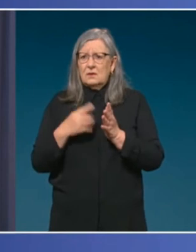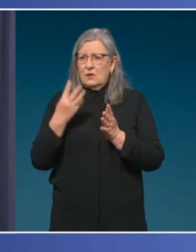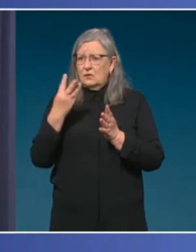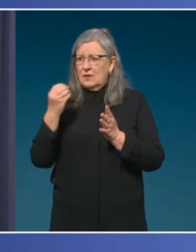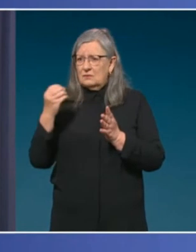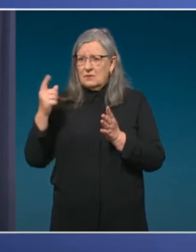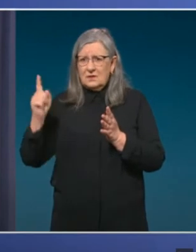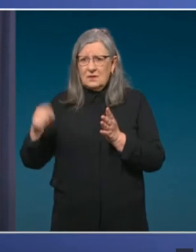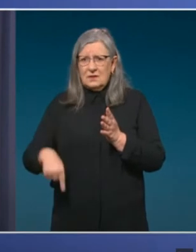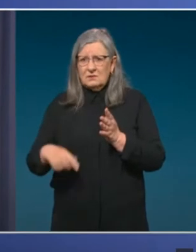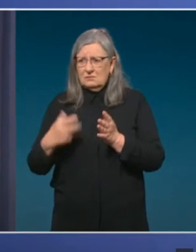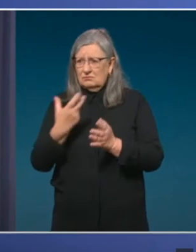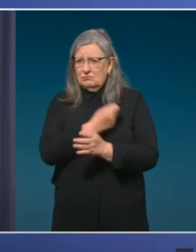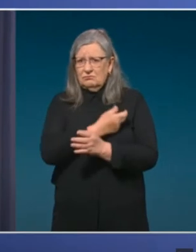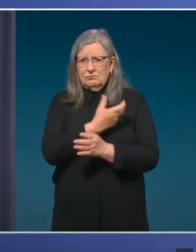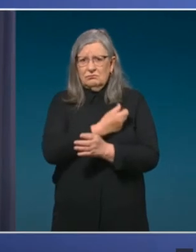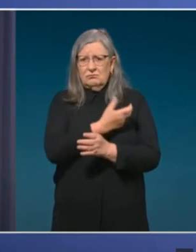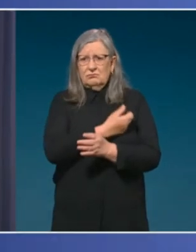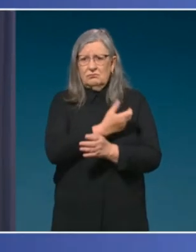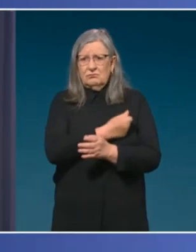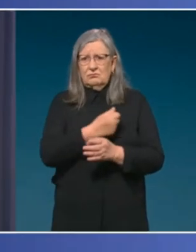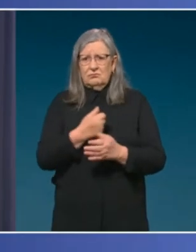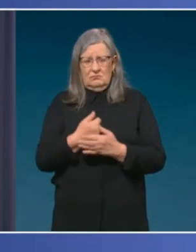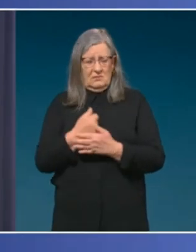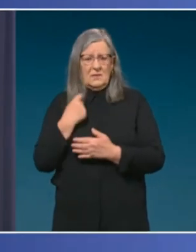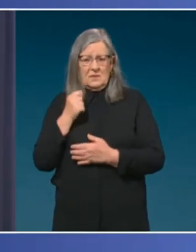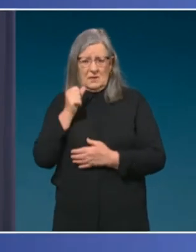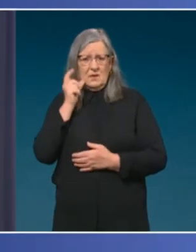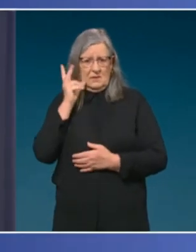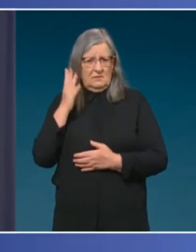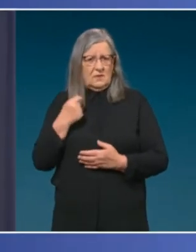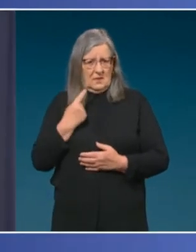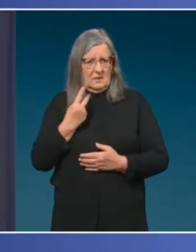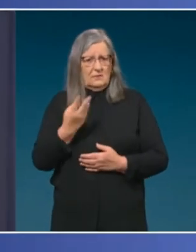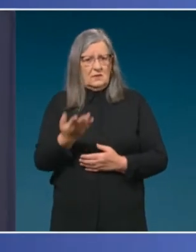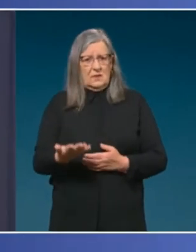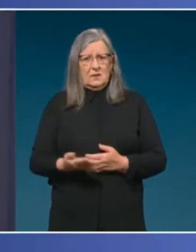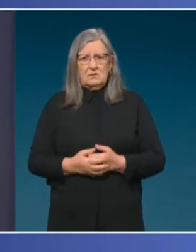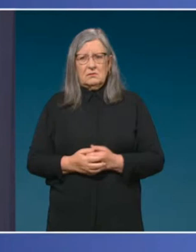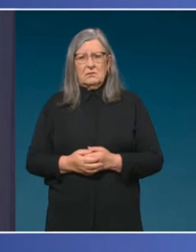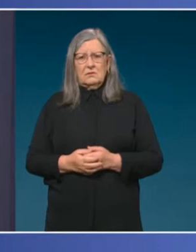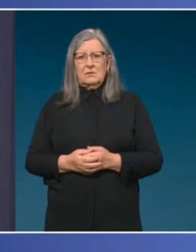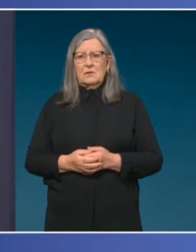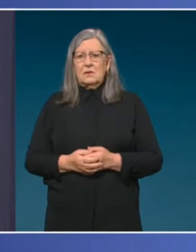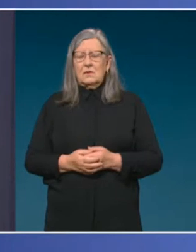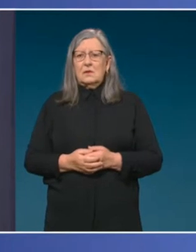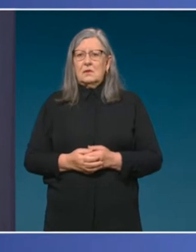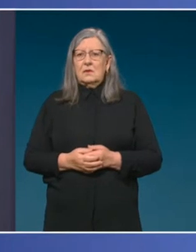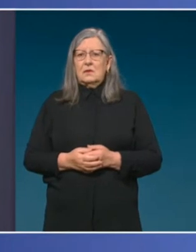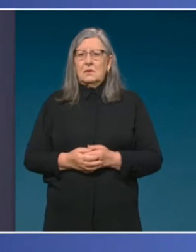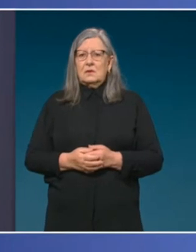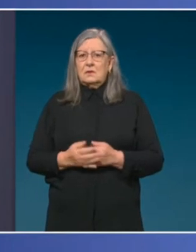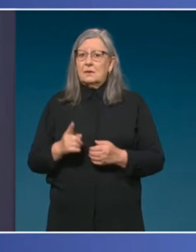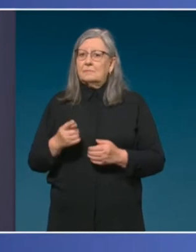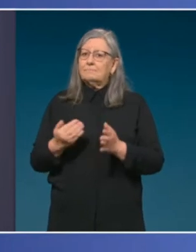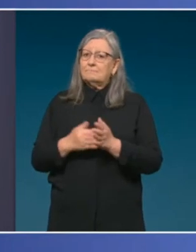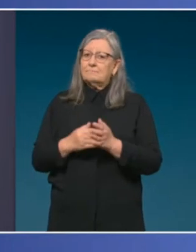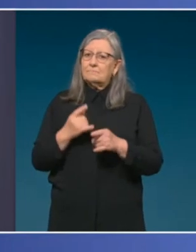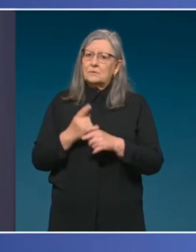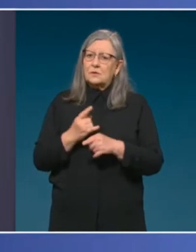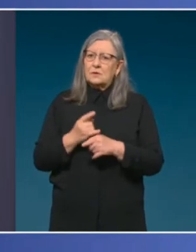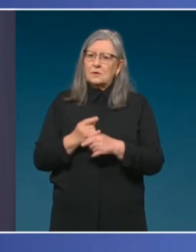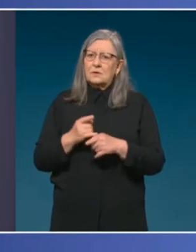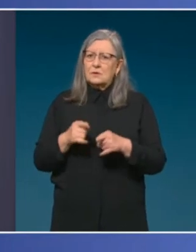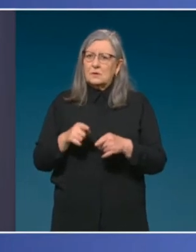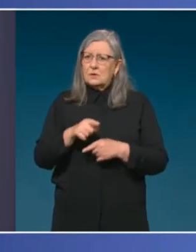is a very good point to finish on, that I would continue to urge the small number of people who've yet to come forward for